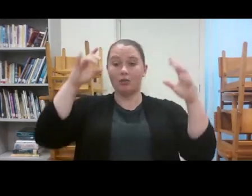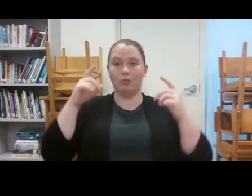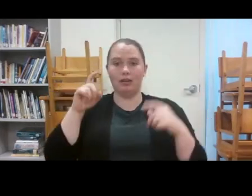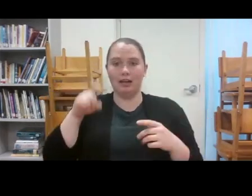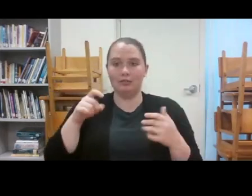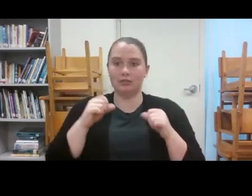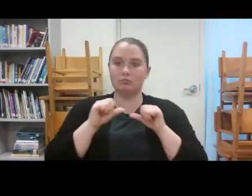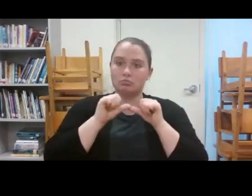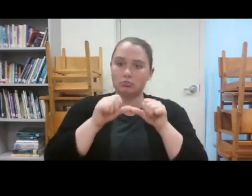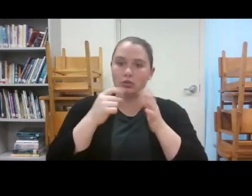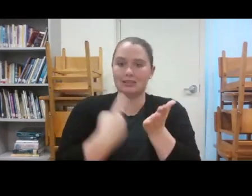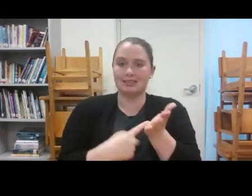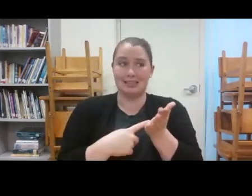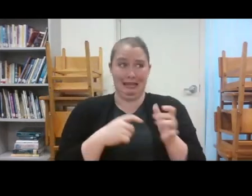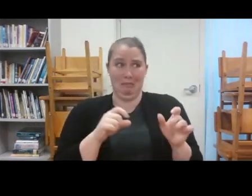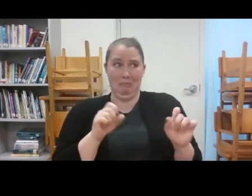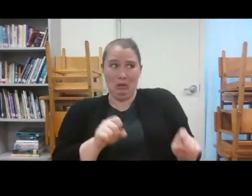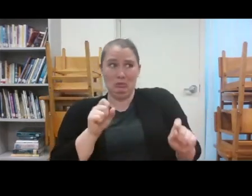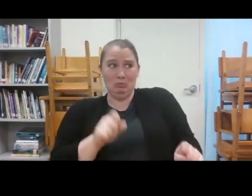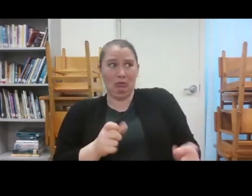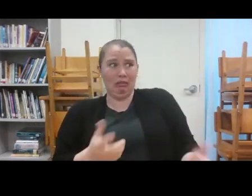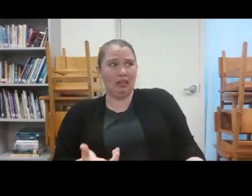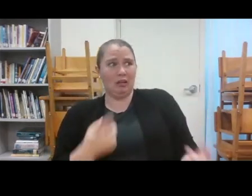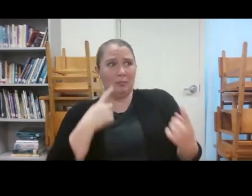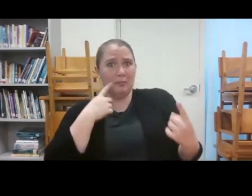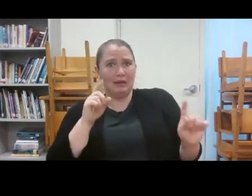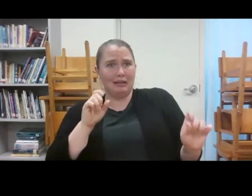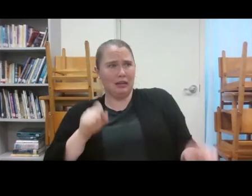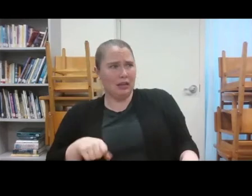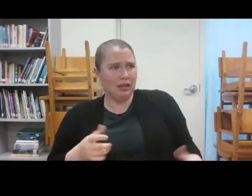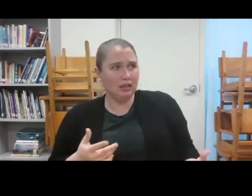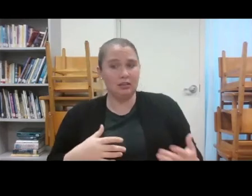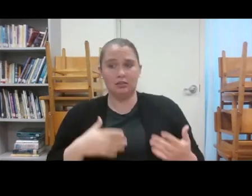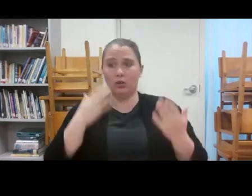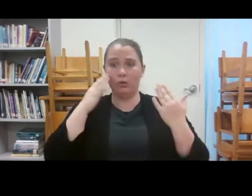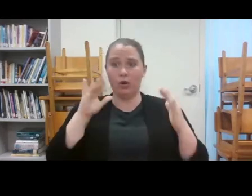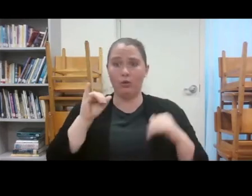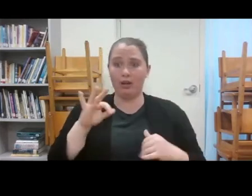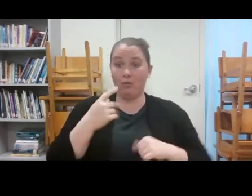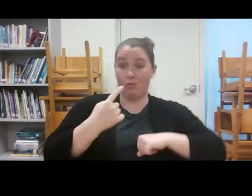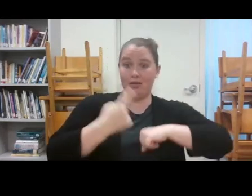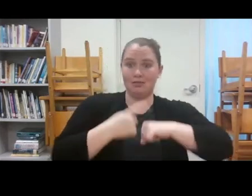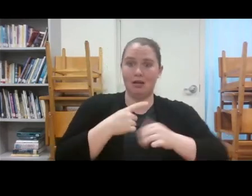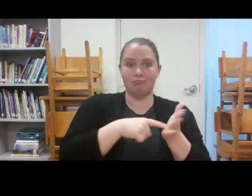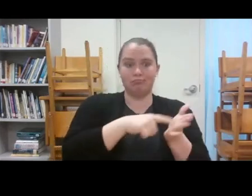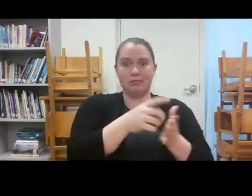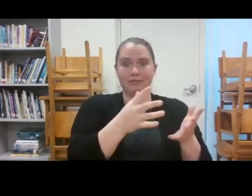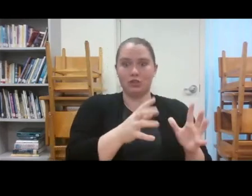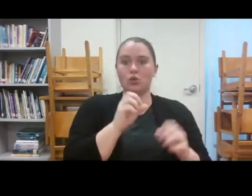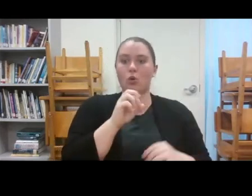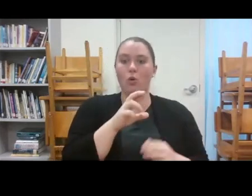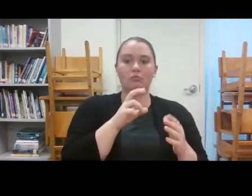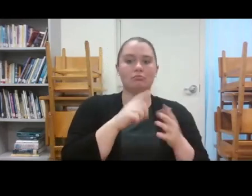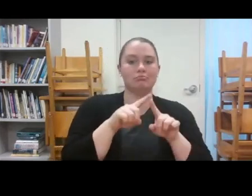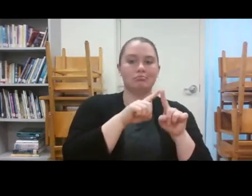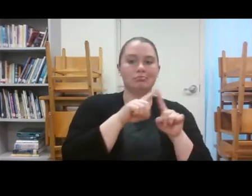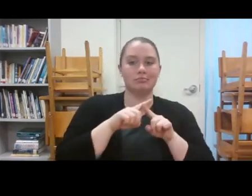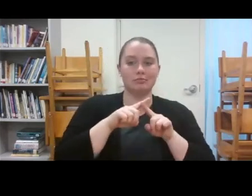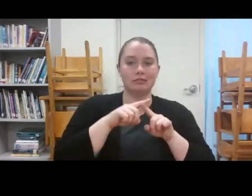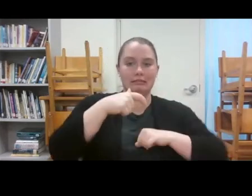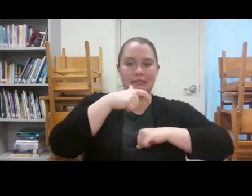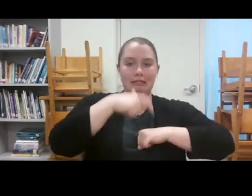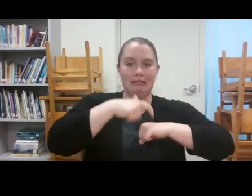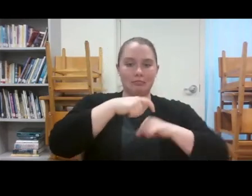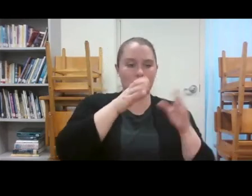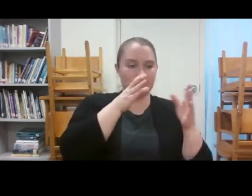this, and in one fell swoop or in phases. And so I think,